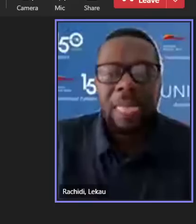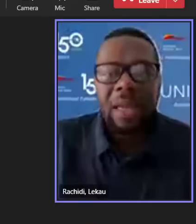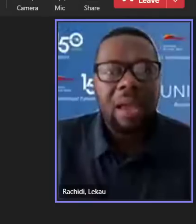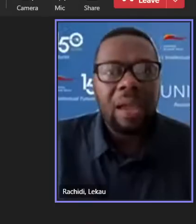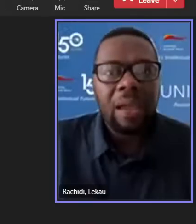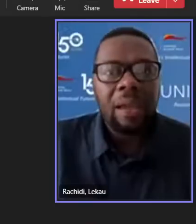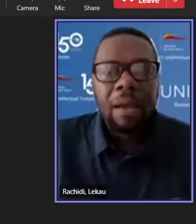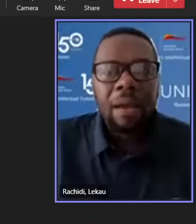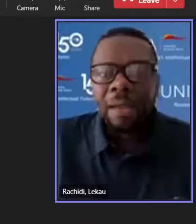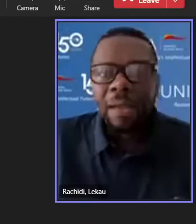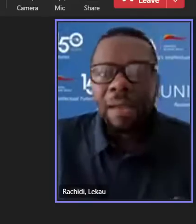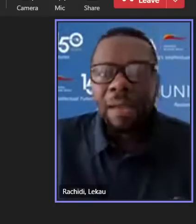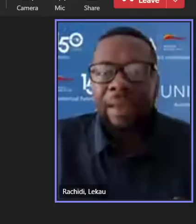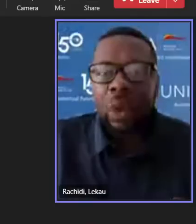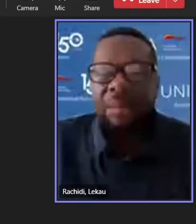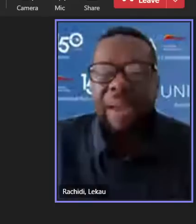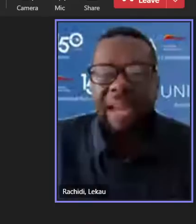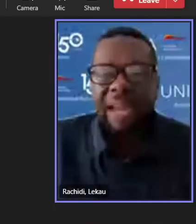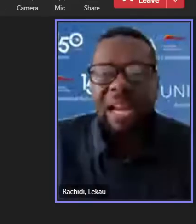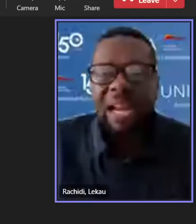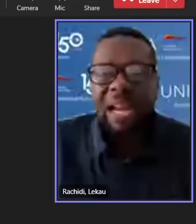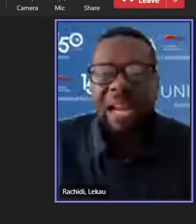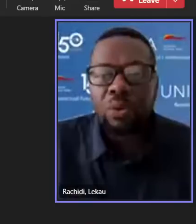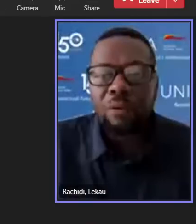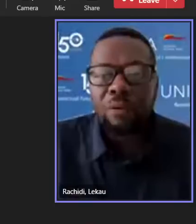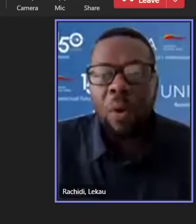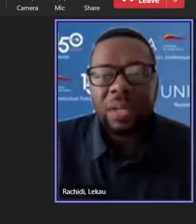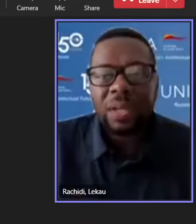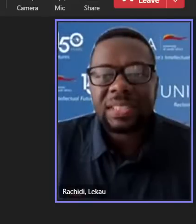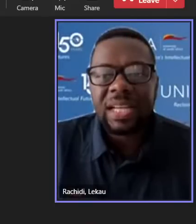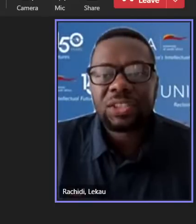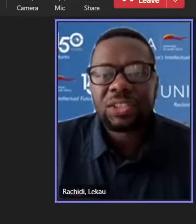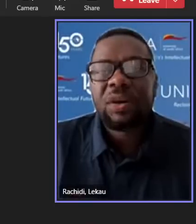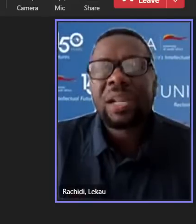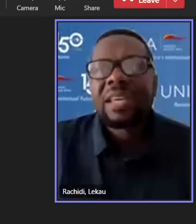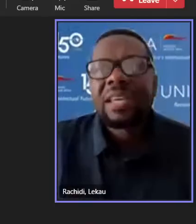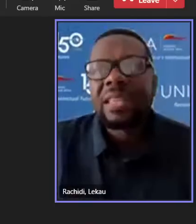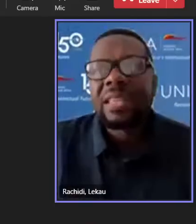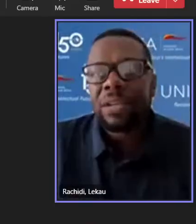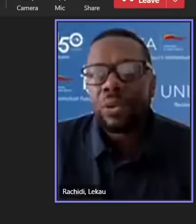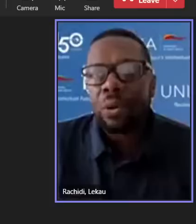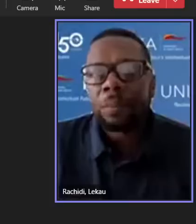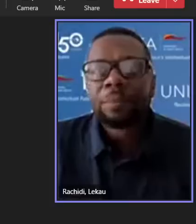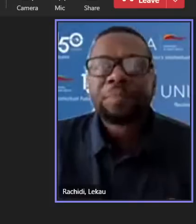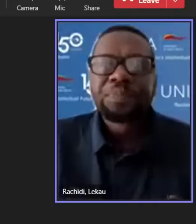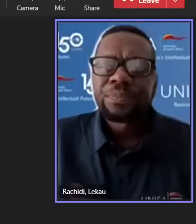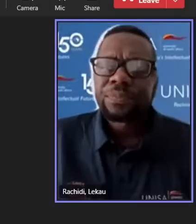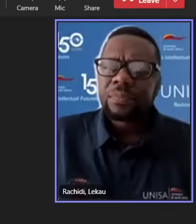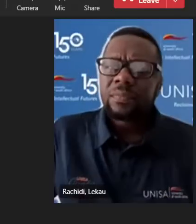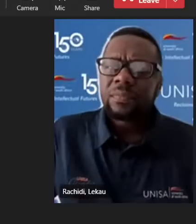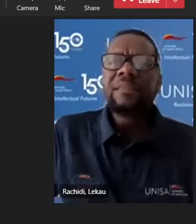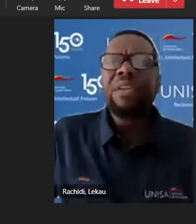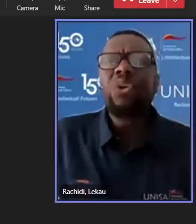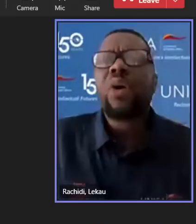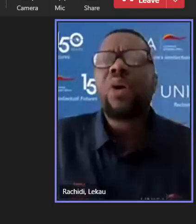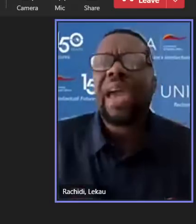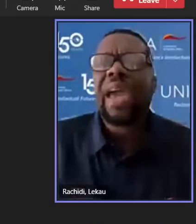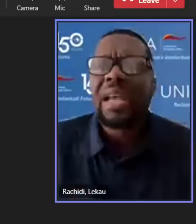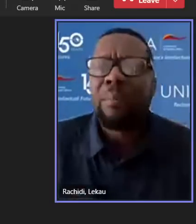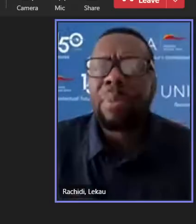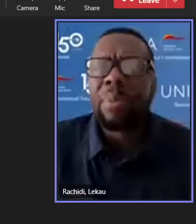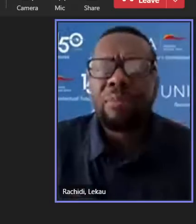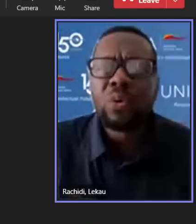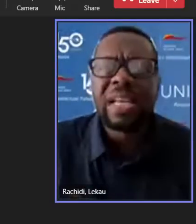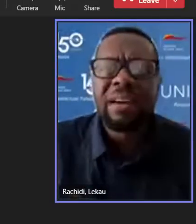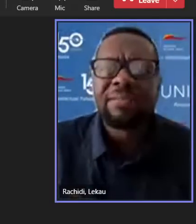is to unpack a little bit of what was touched on in the video. In the video, you